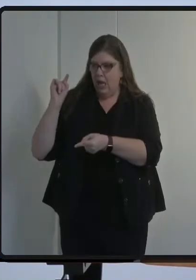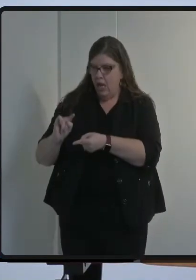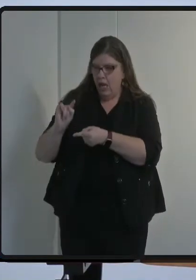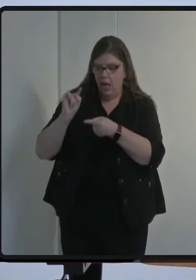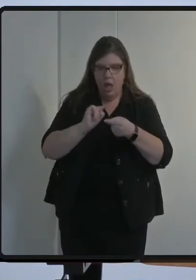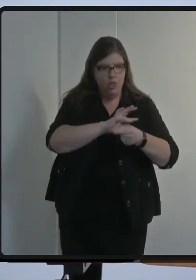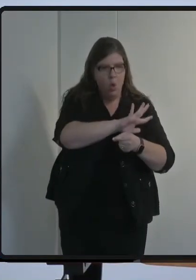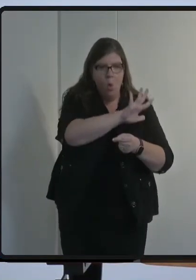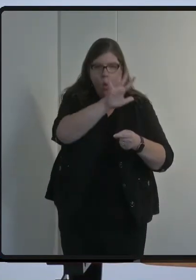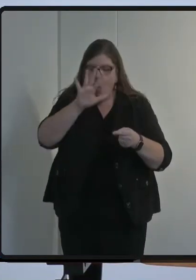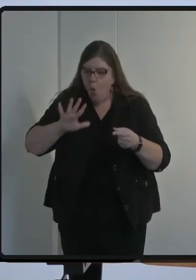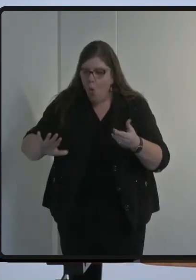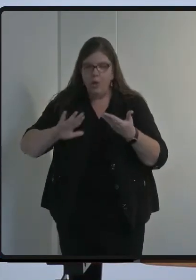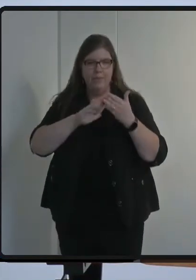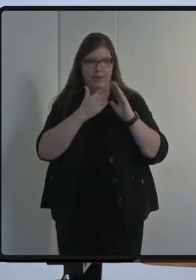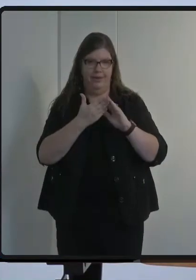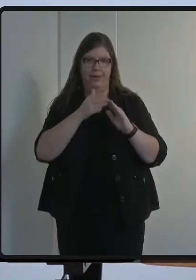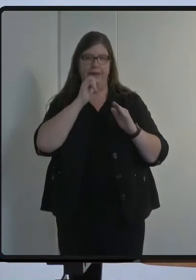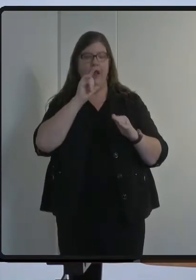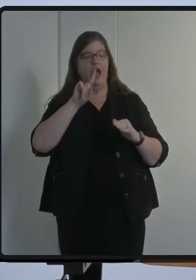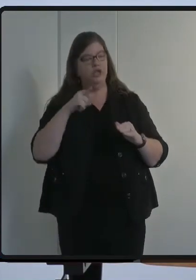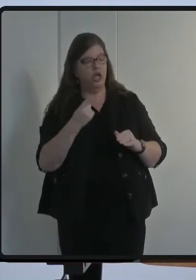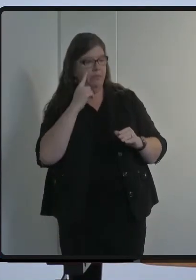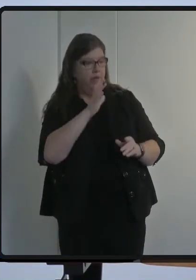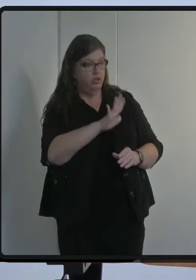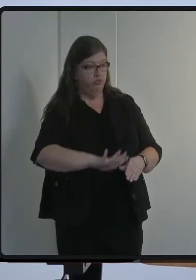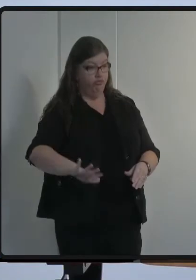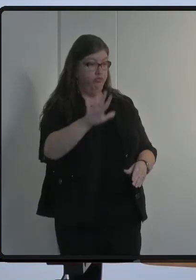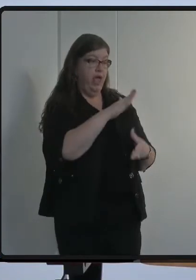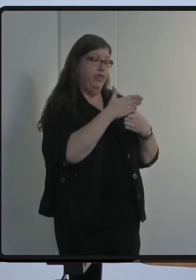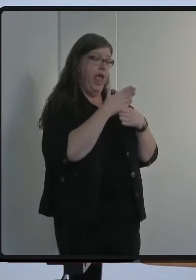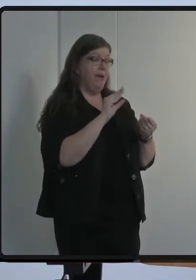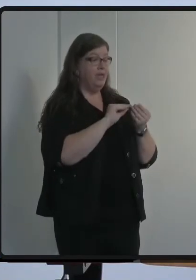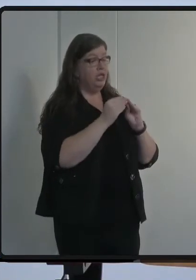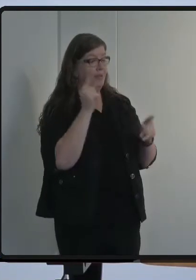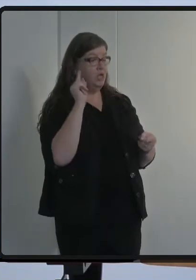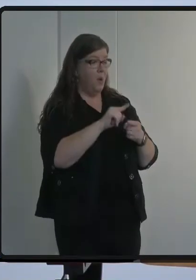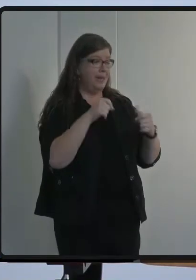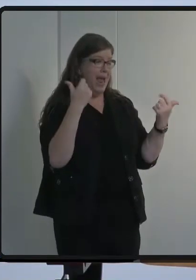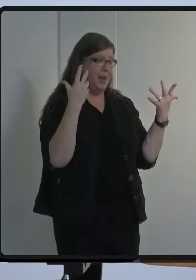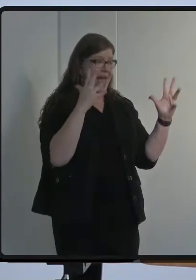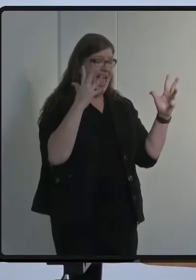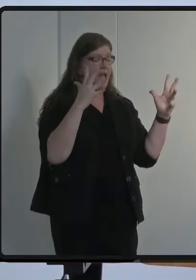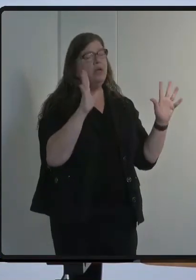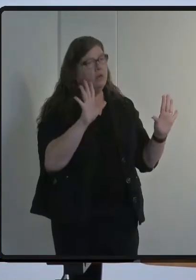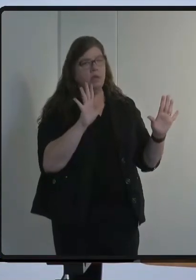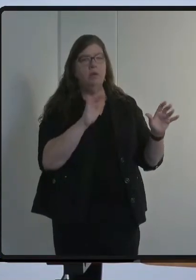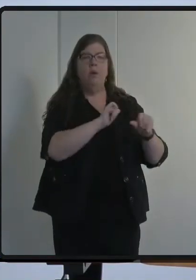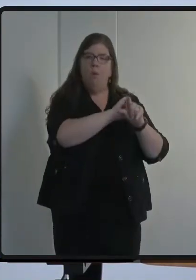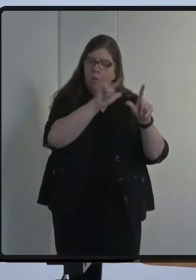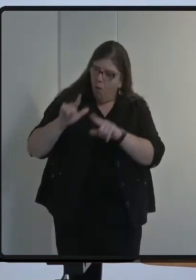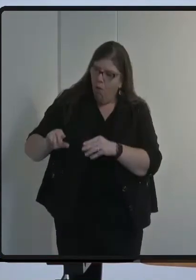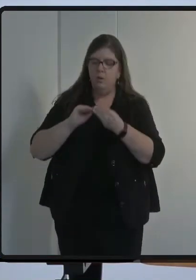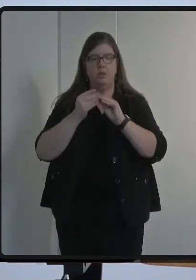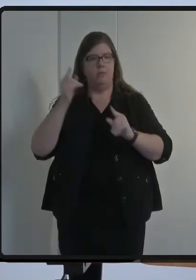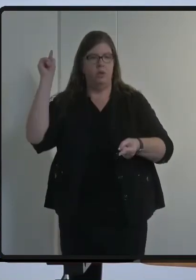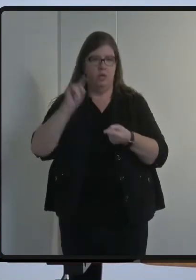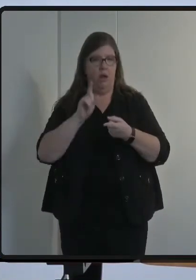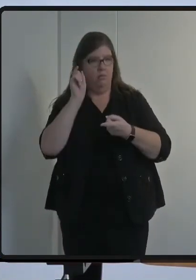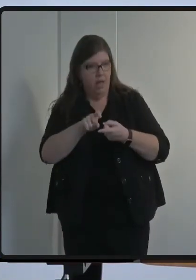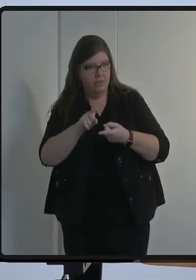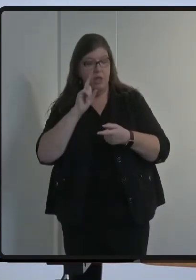community, not rest on our laurels because the average numbers are going down. These hot spots can have